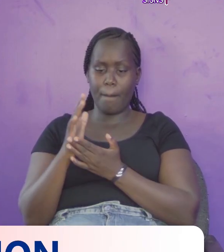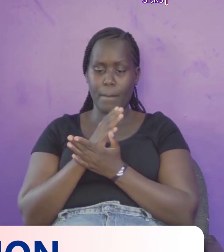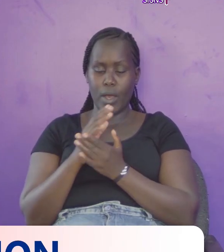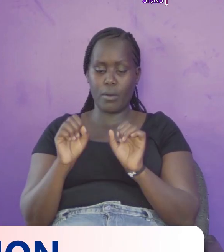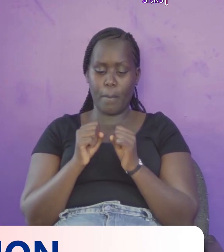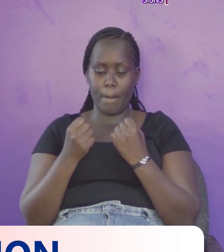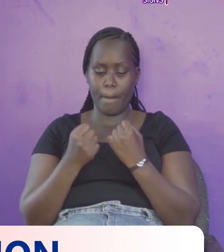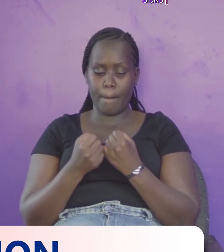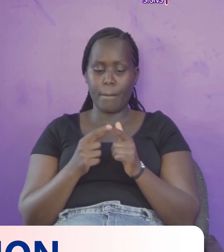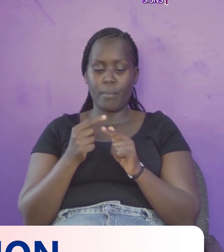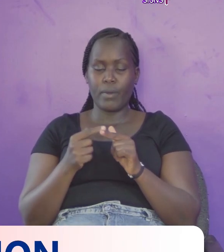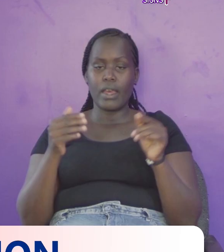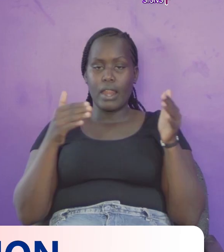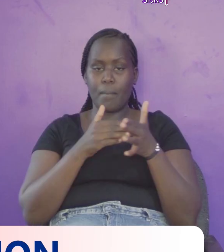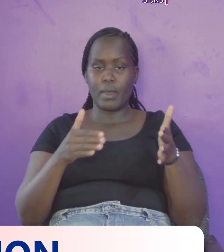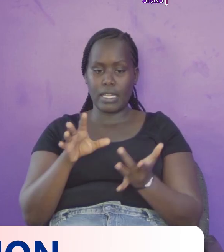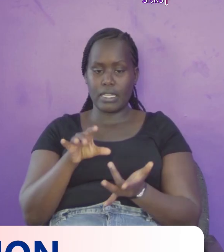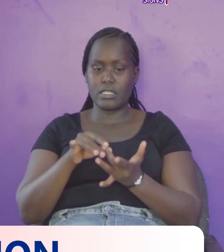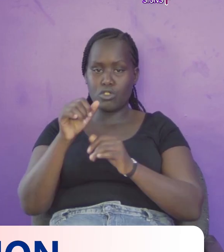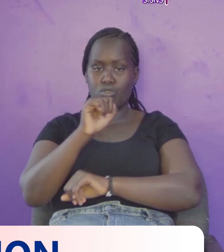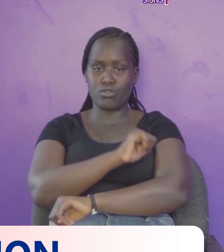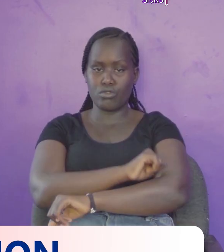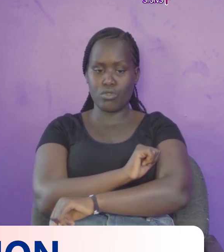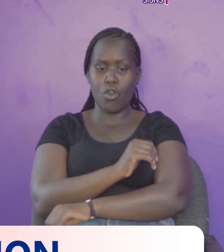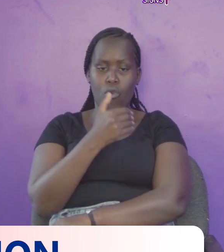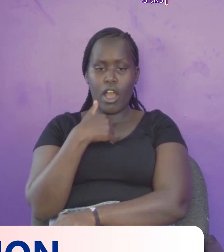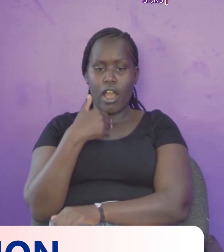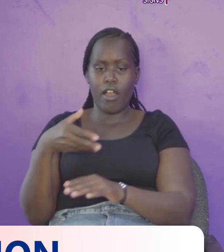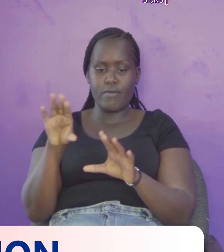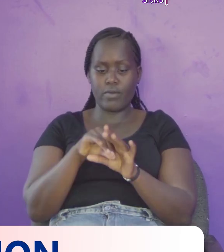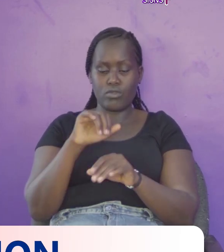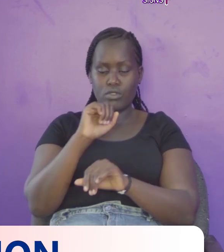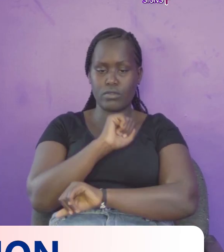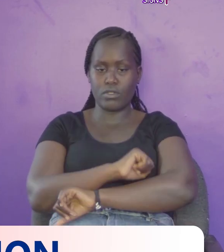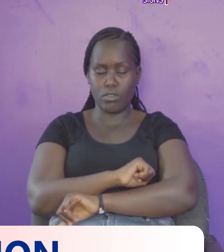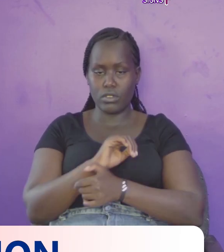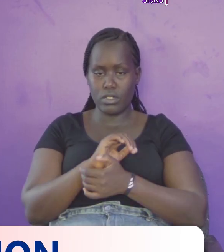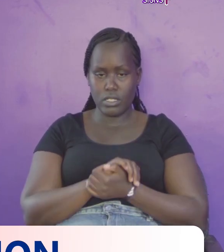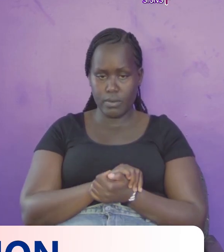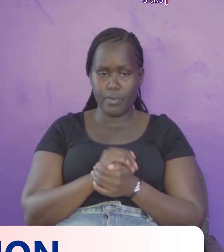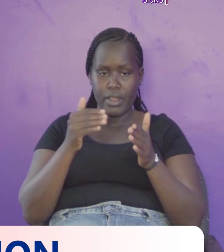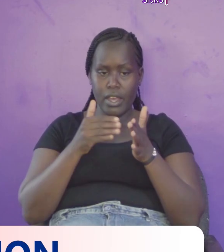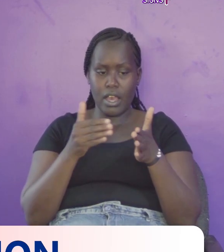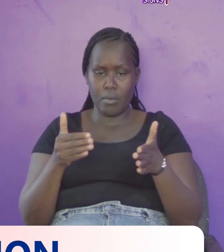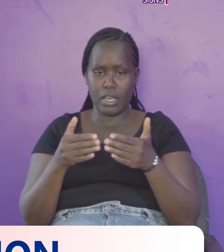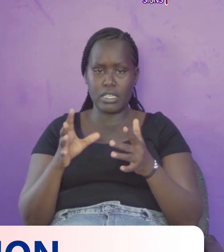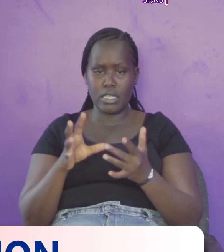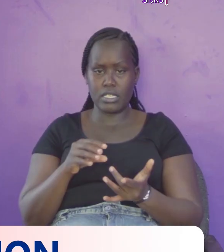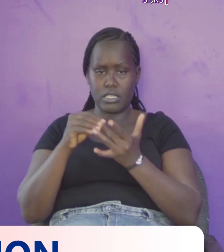I'm against special schools. We should have inclusive schools. I'm against special